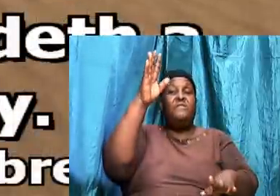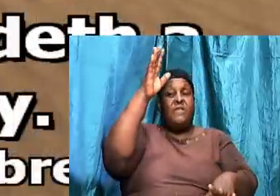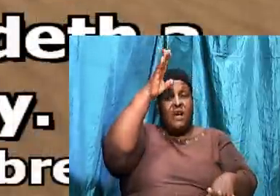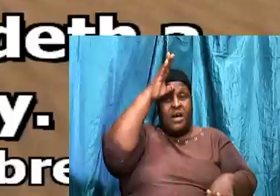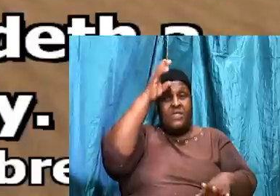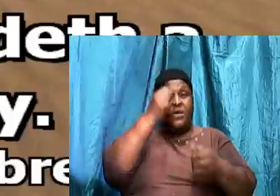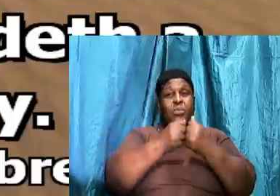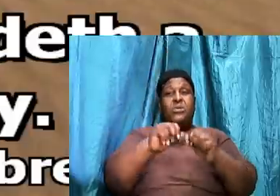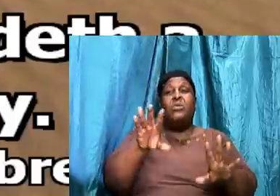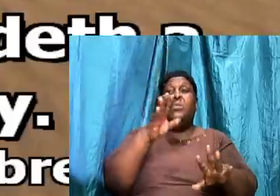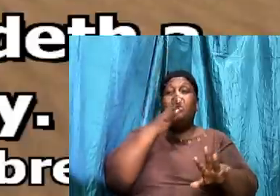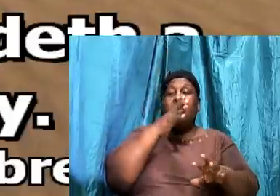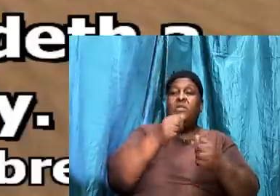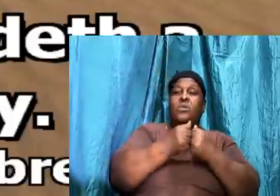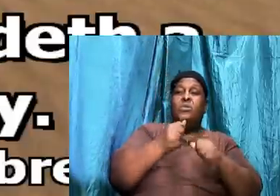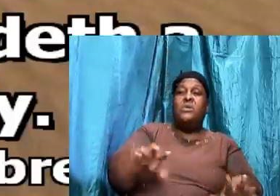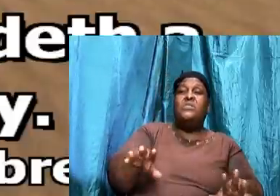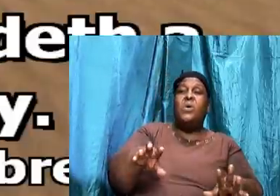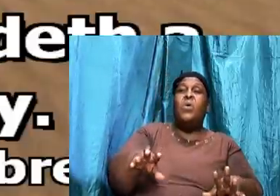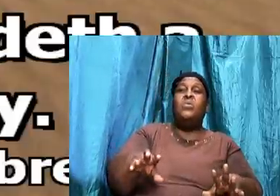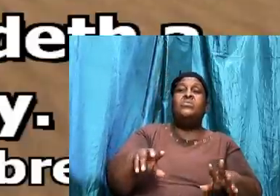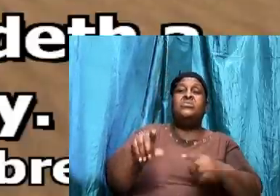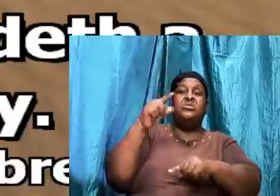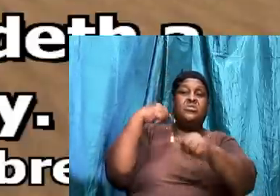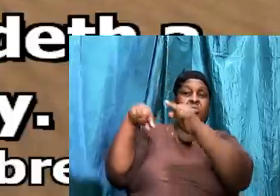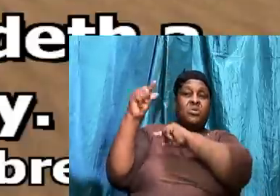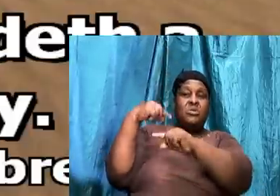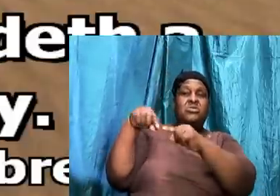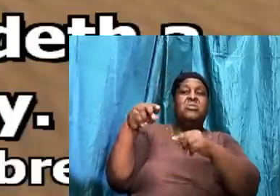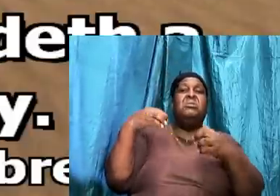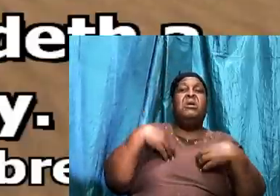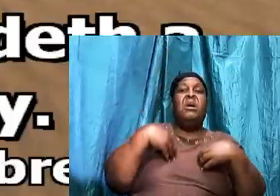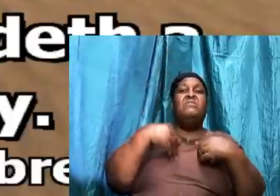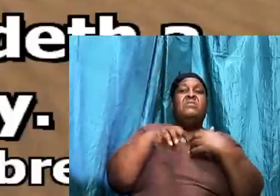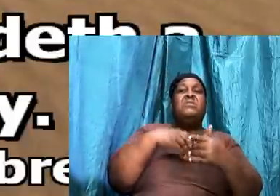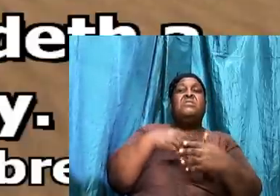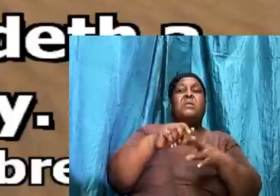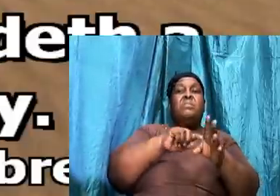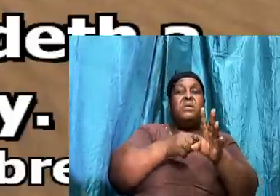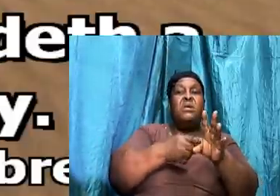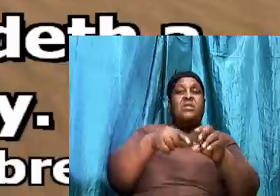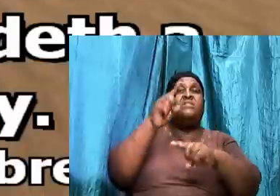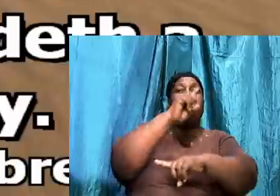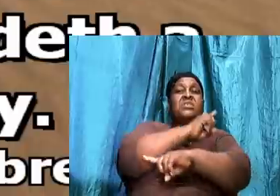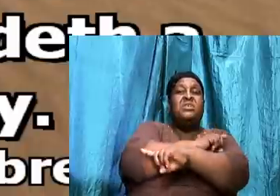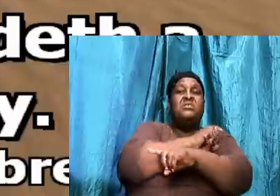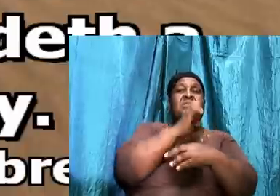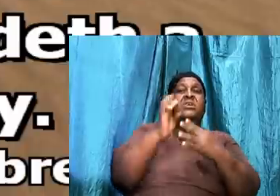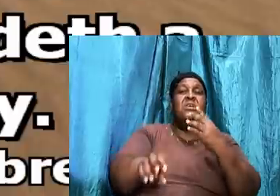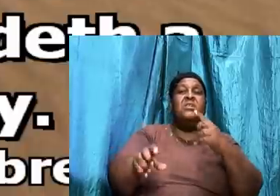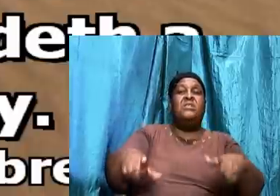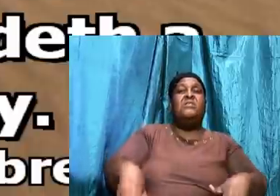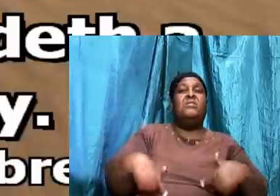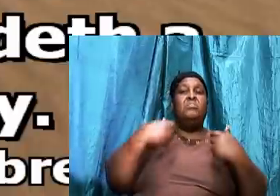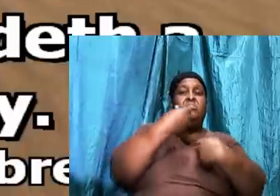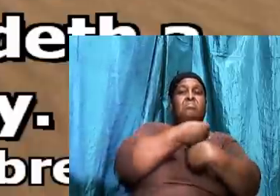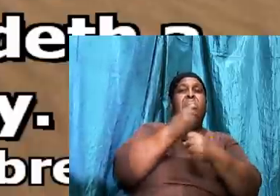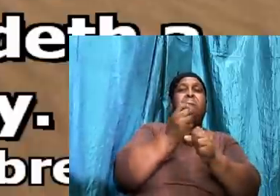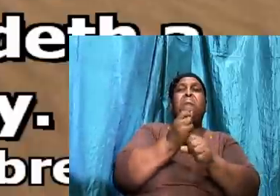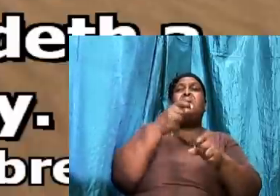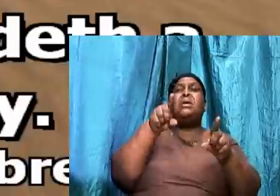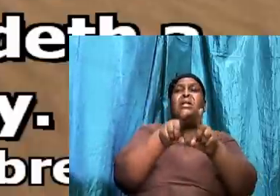Without descent. Having neither beginning of days. Nor ending of life. But made like unto the son of God.